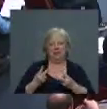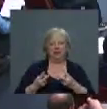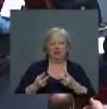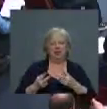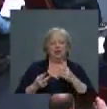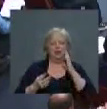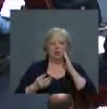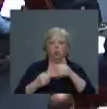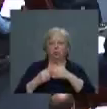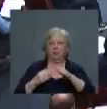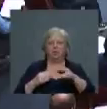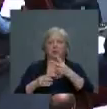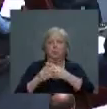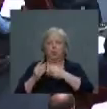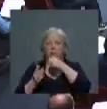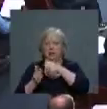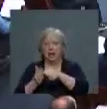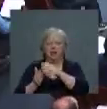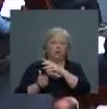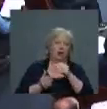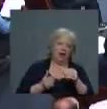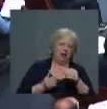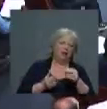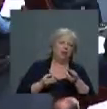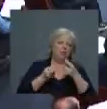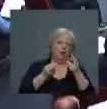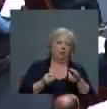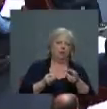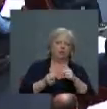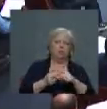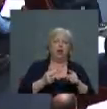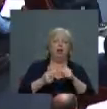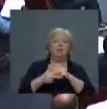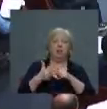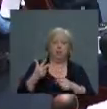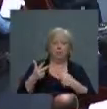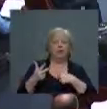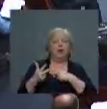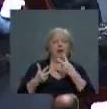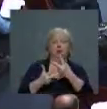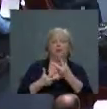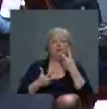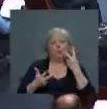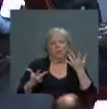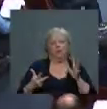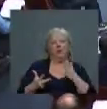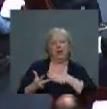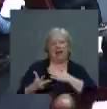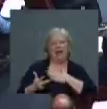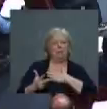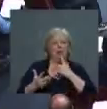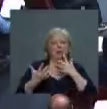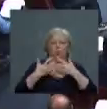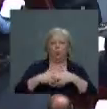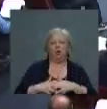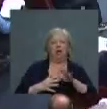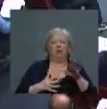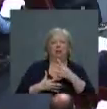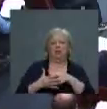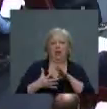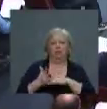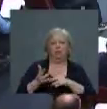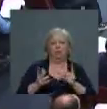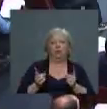wanted to let you know that two out of the three we've talked to and are happy to try and attend and work it out with their schedules.